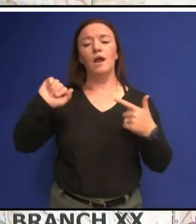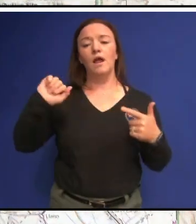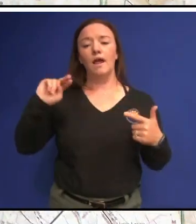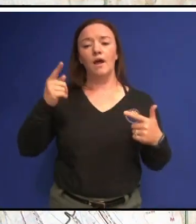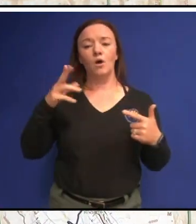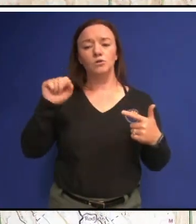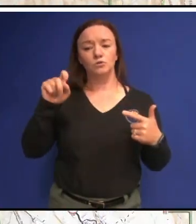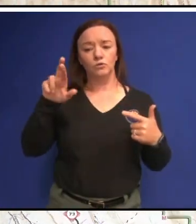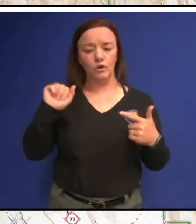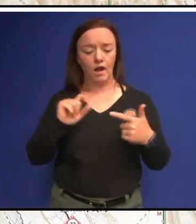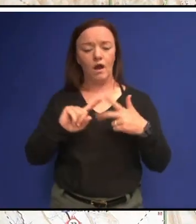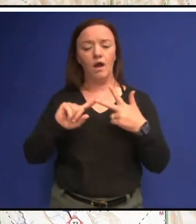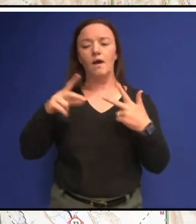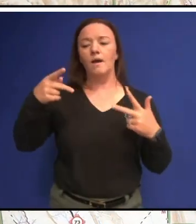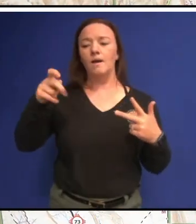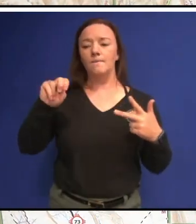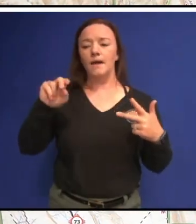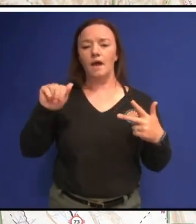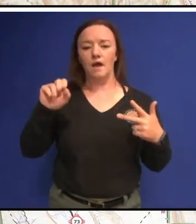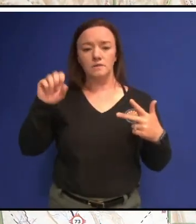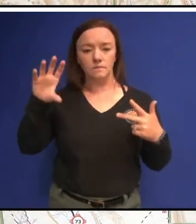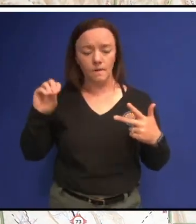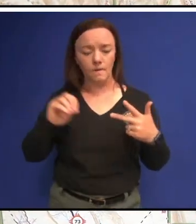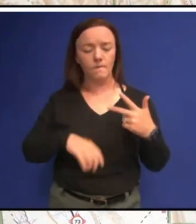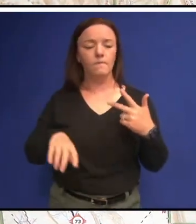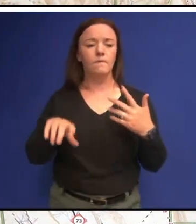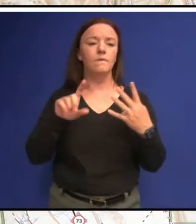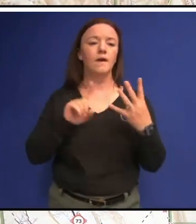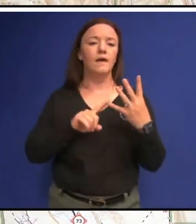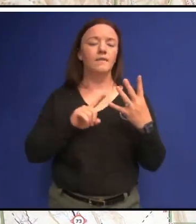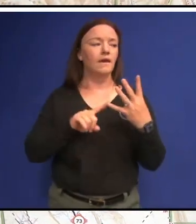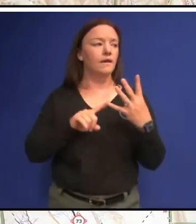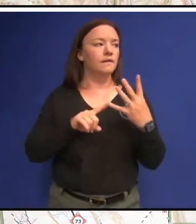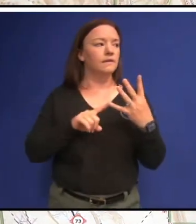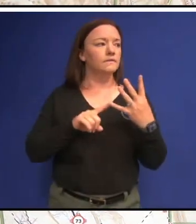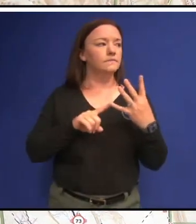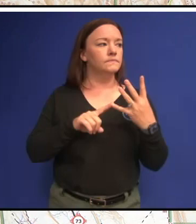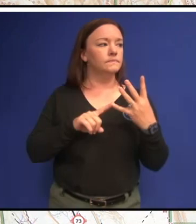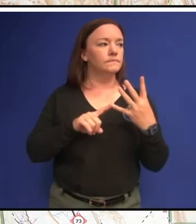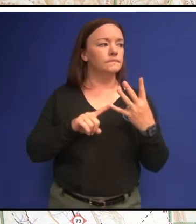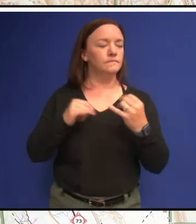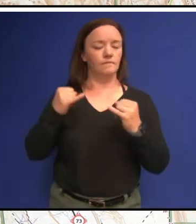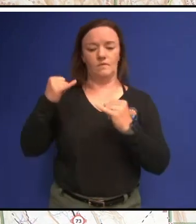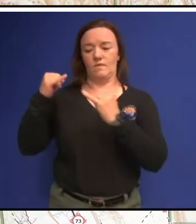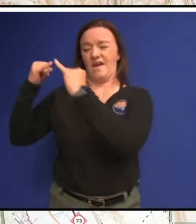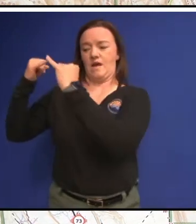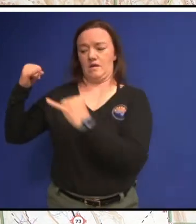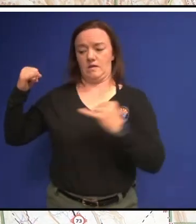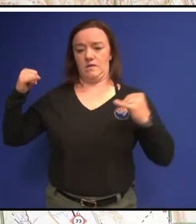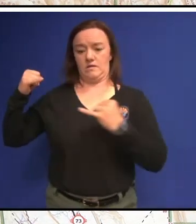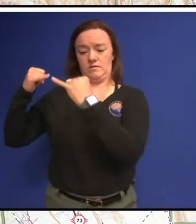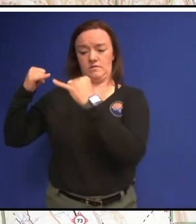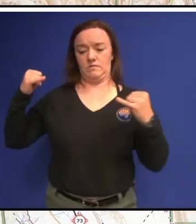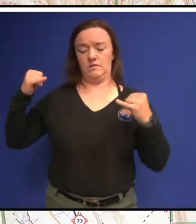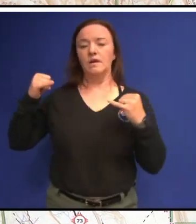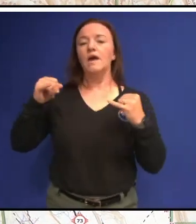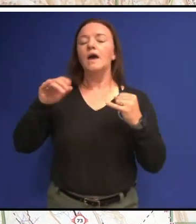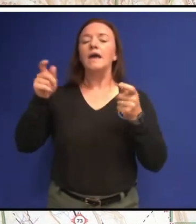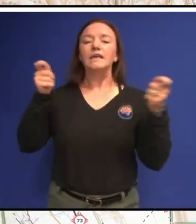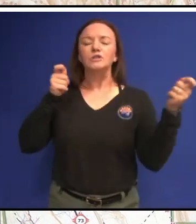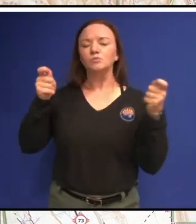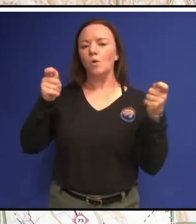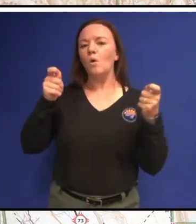here. And then these are the indirect control lines,